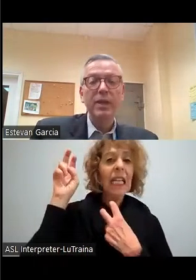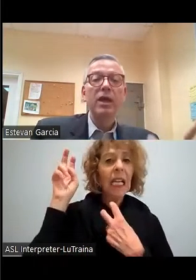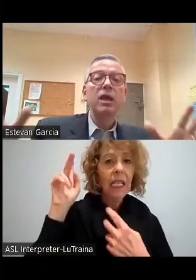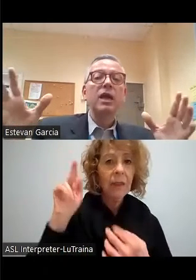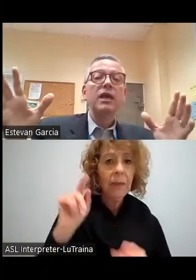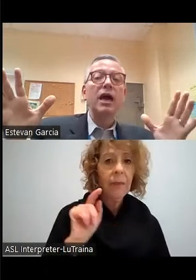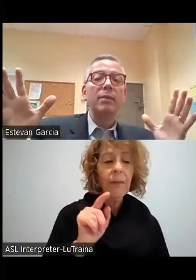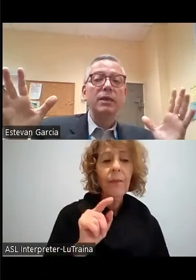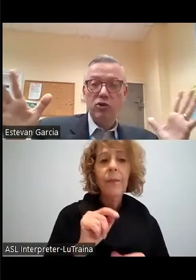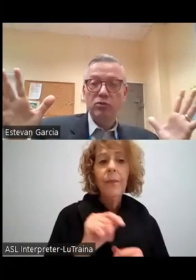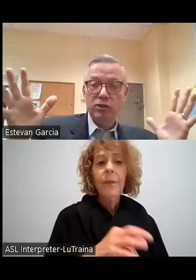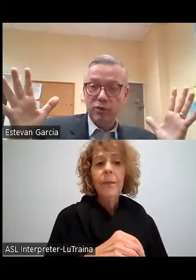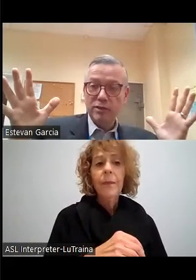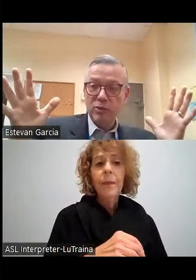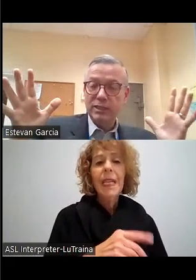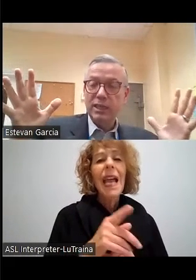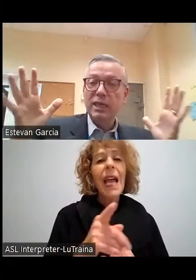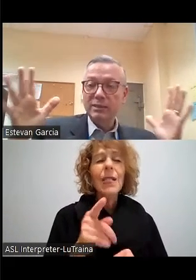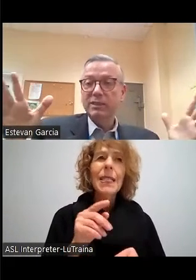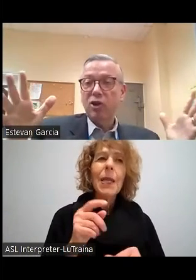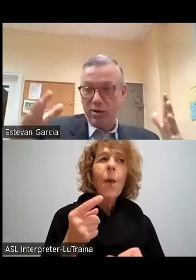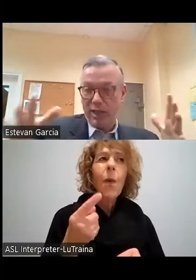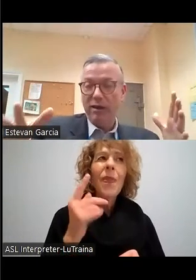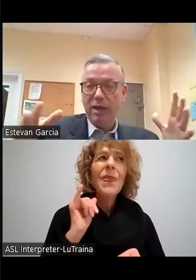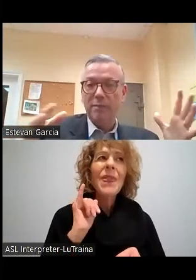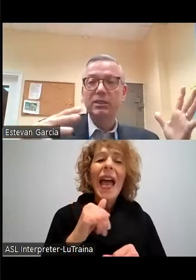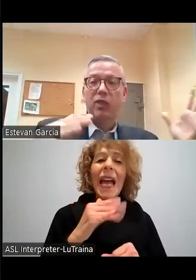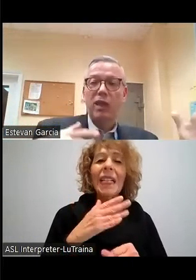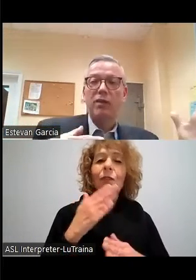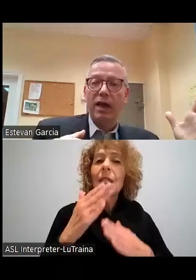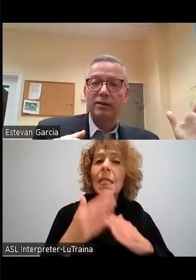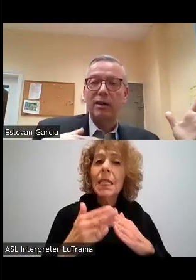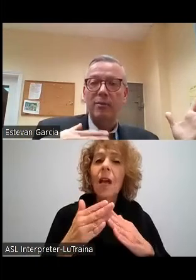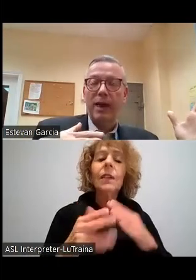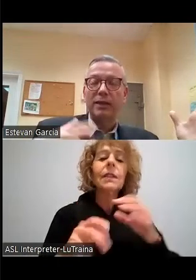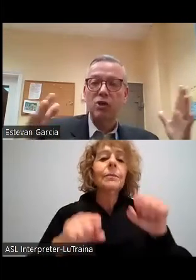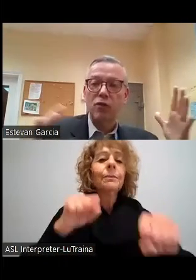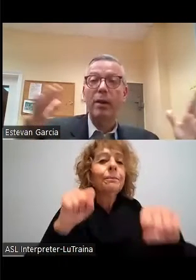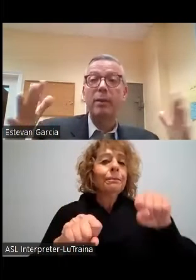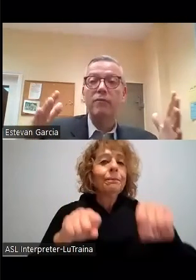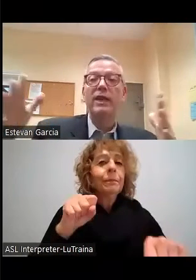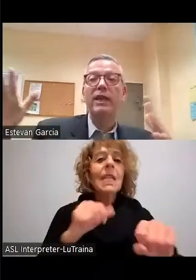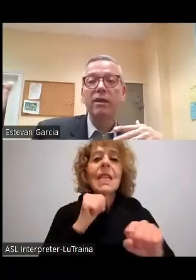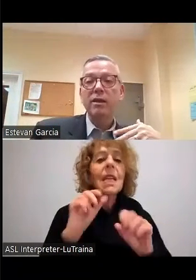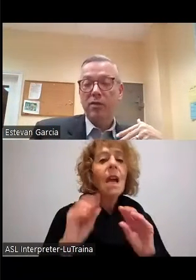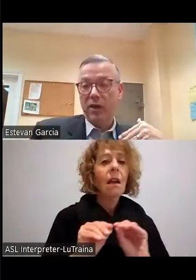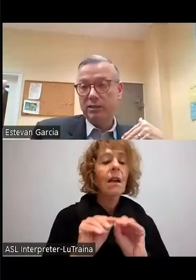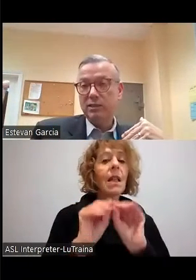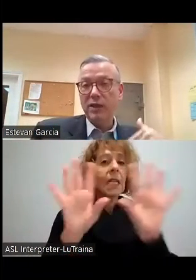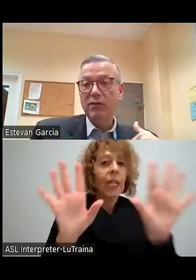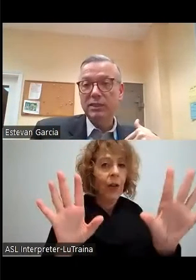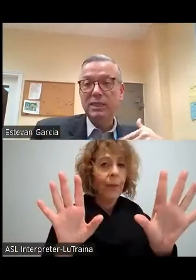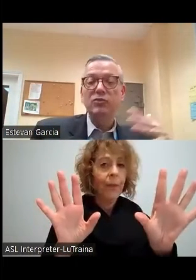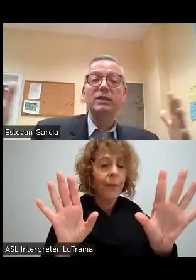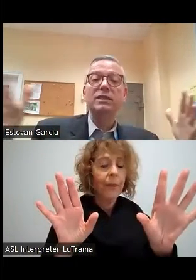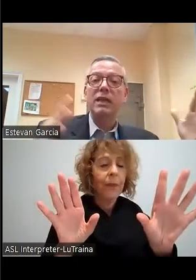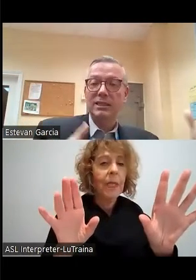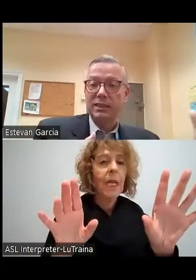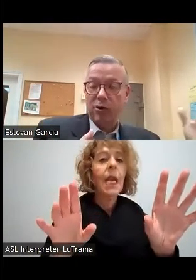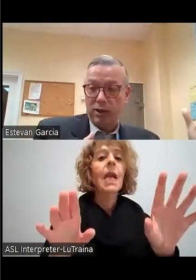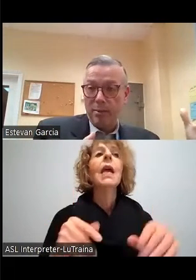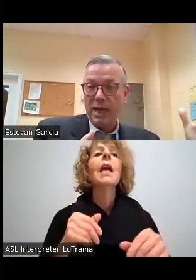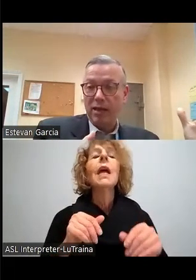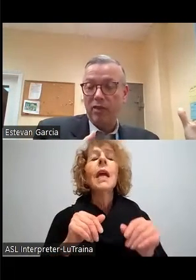COVID. So this was a little disheartening to think that Paxlovid, by preventing the severe disease,